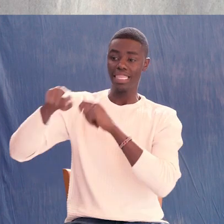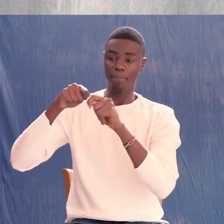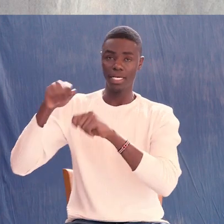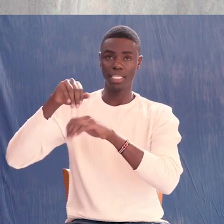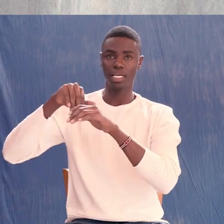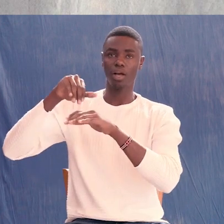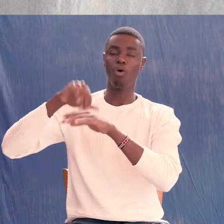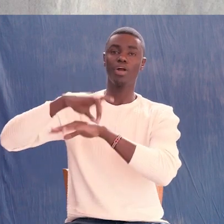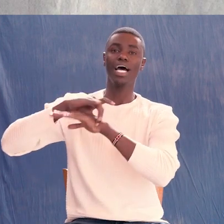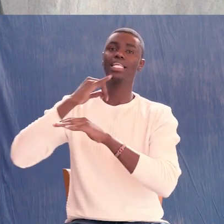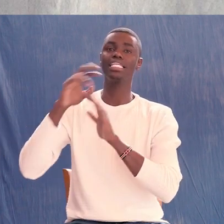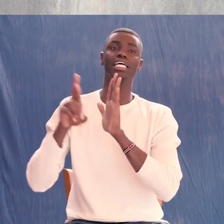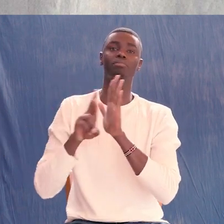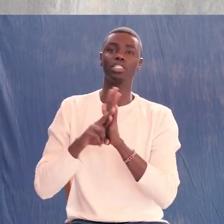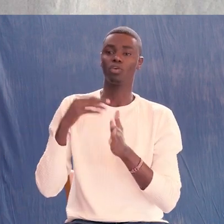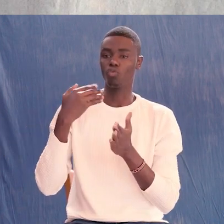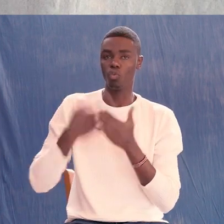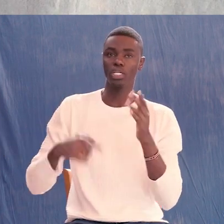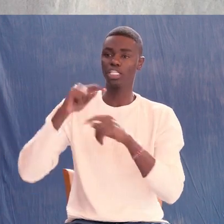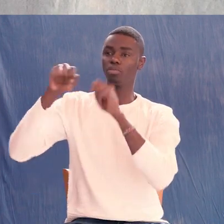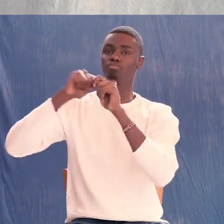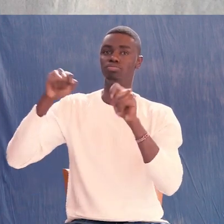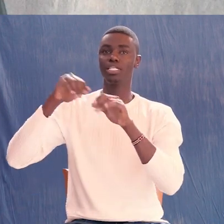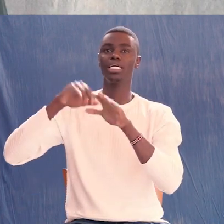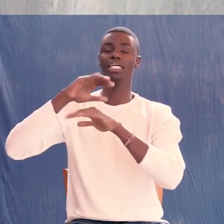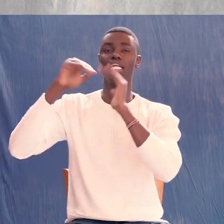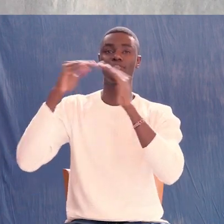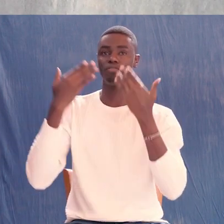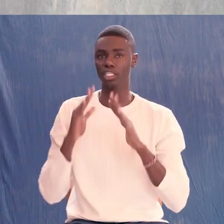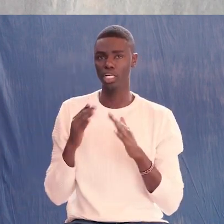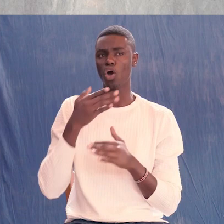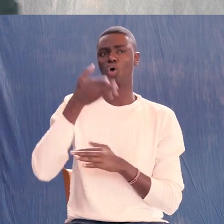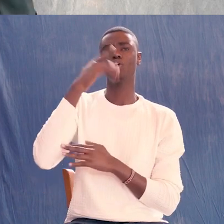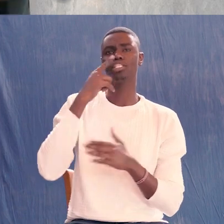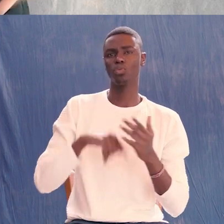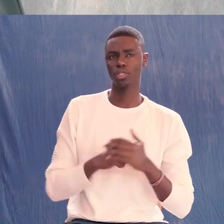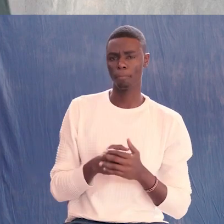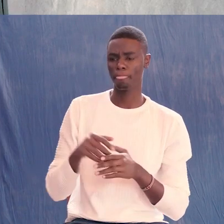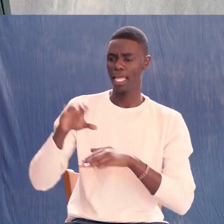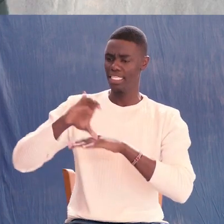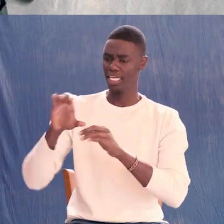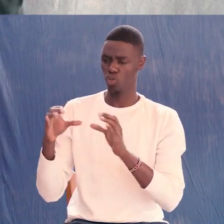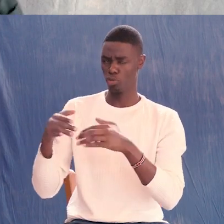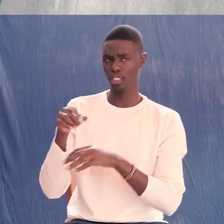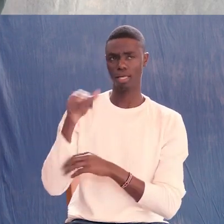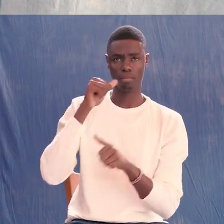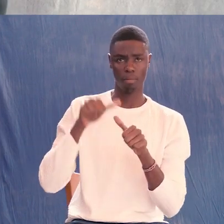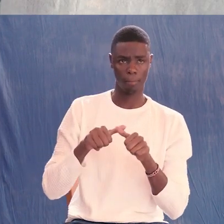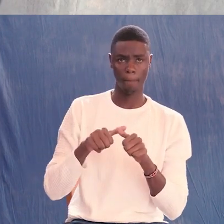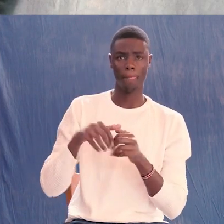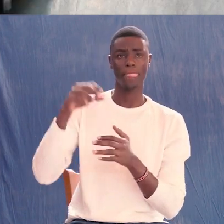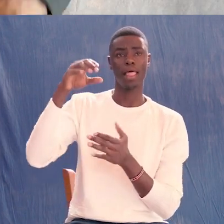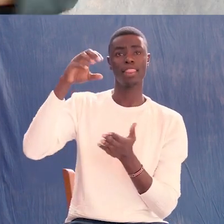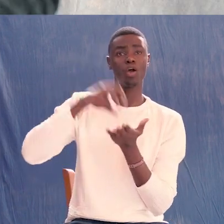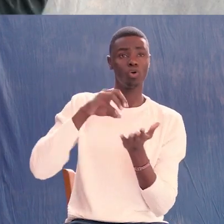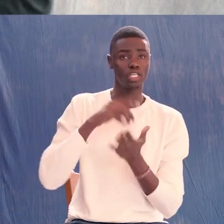earth is a representation of what has already been bound in heaven. And what he's saying there is that this church community, remember the context